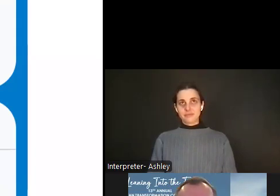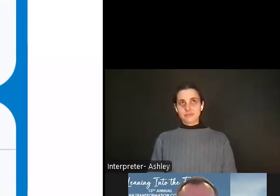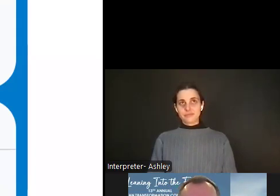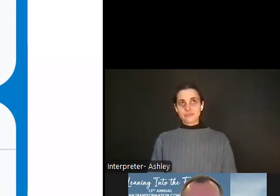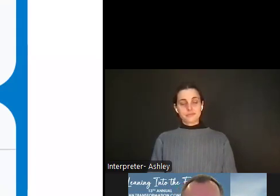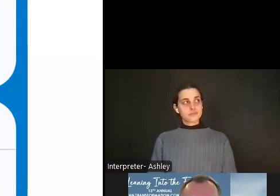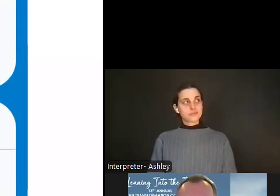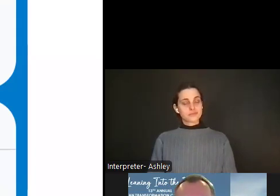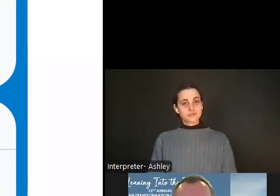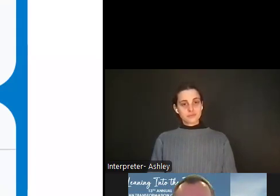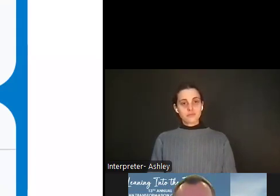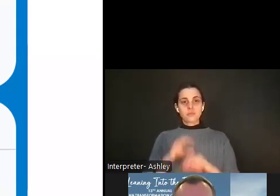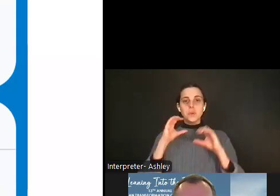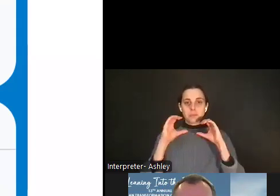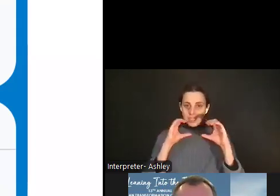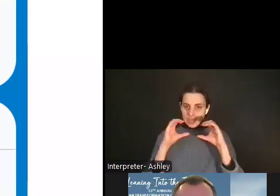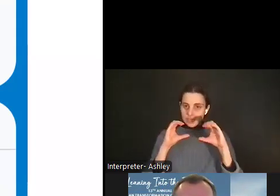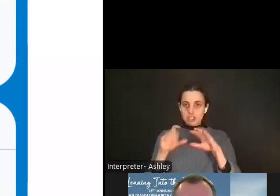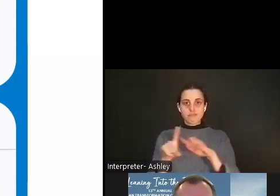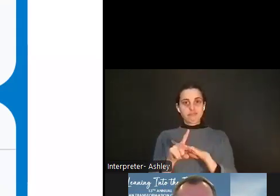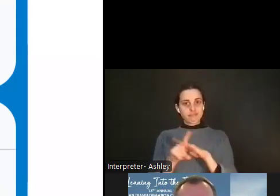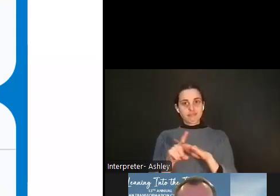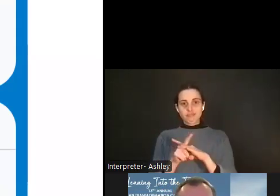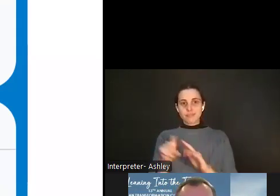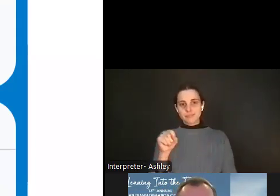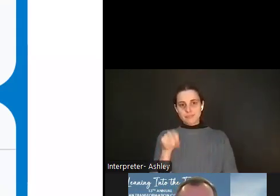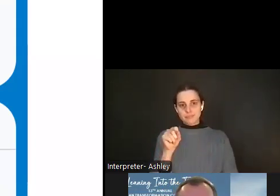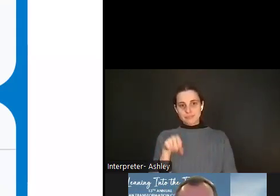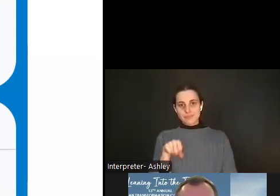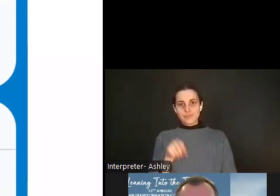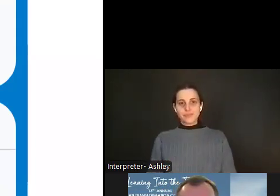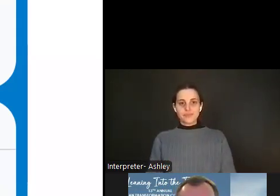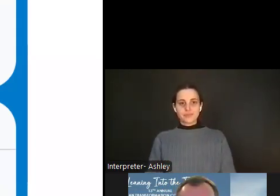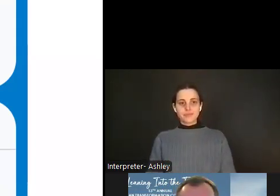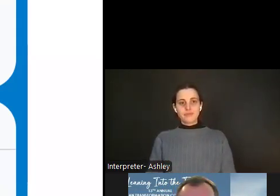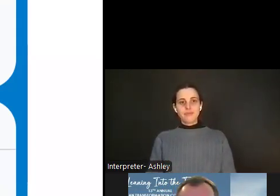reward communication comes in big place there.